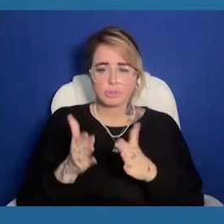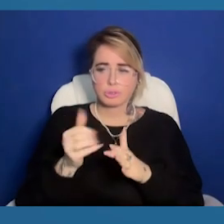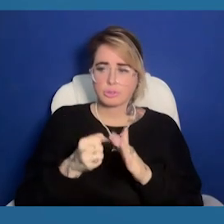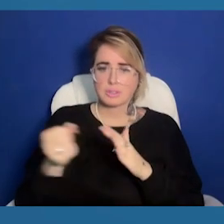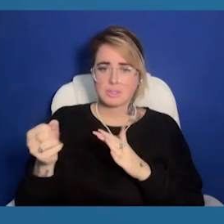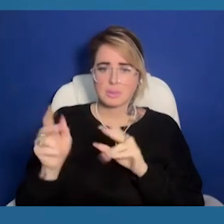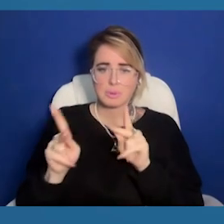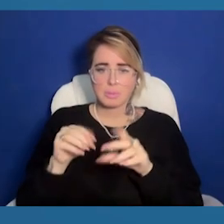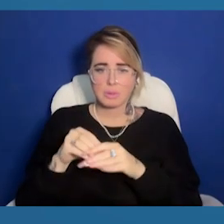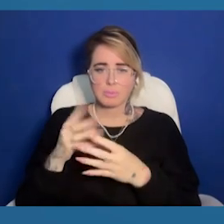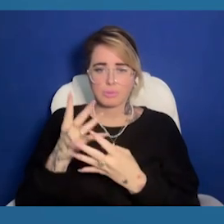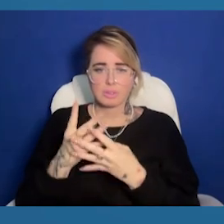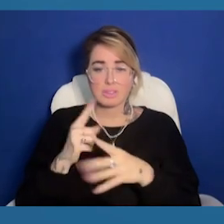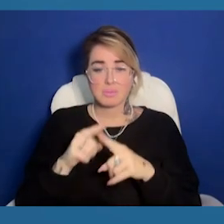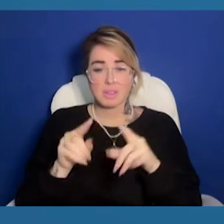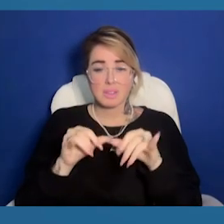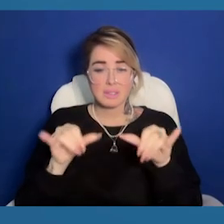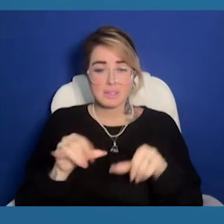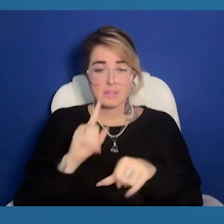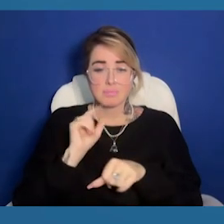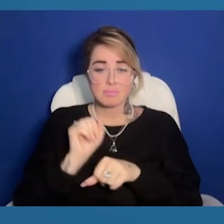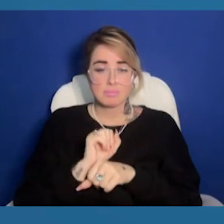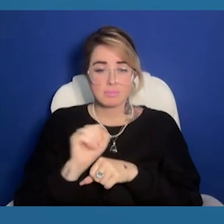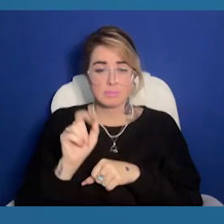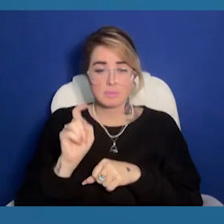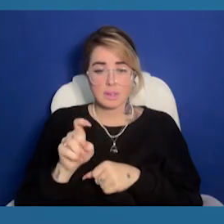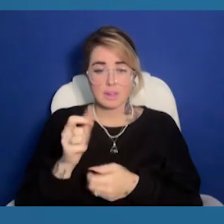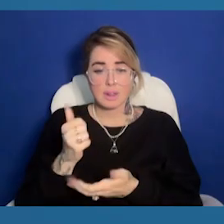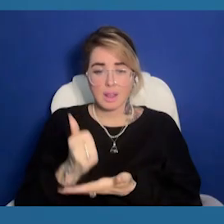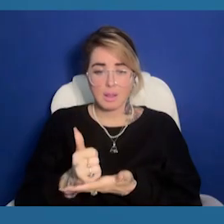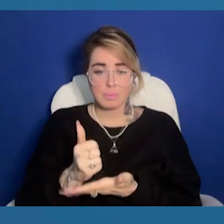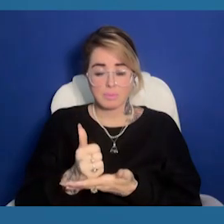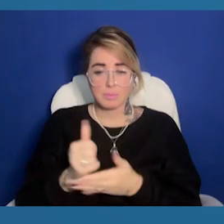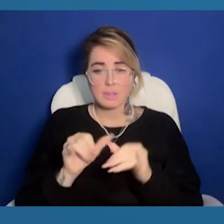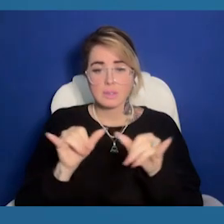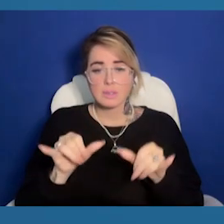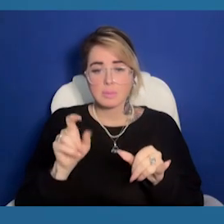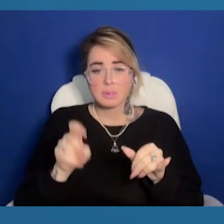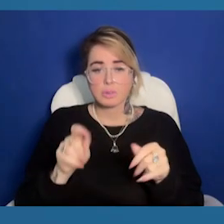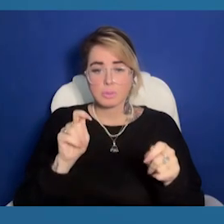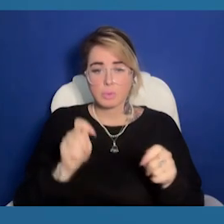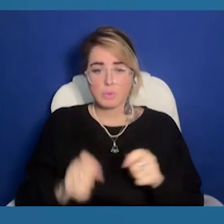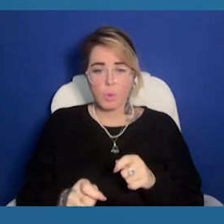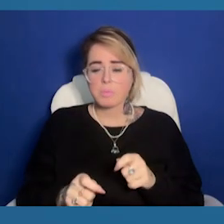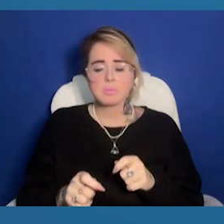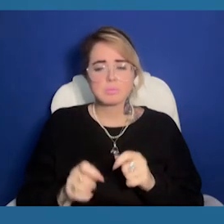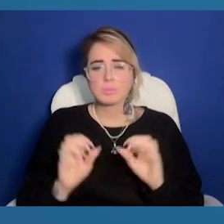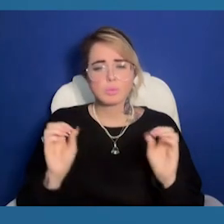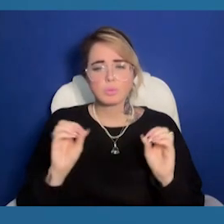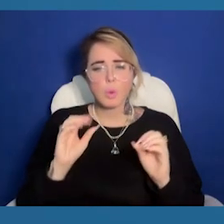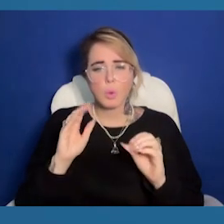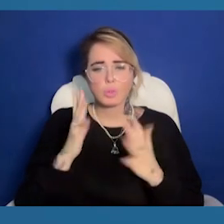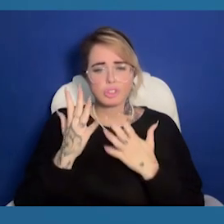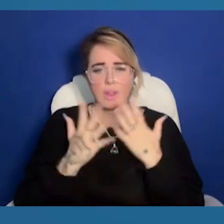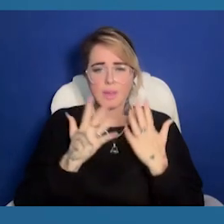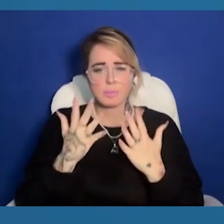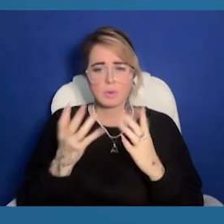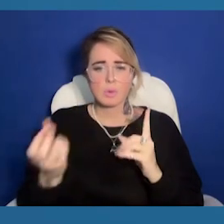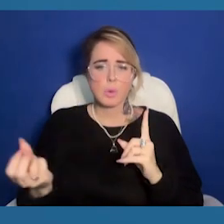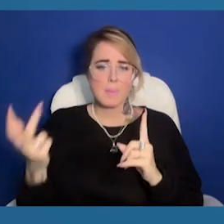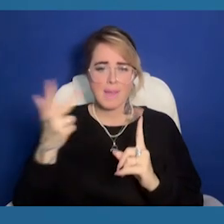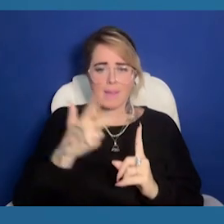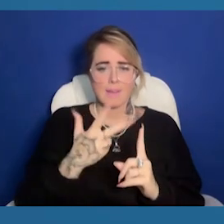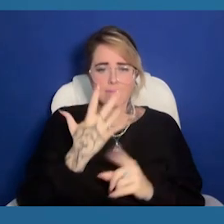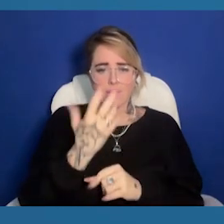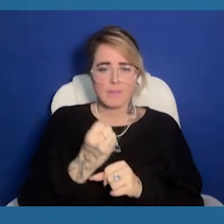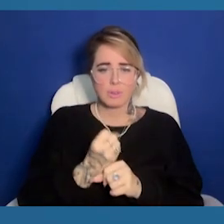but that the system needed help, the system needed to be reformed, and that there's no shame to go back 5 years later and